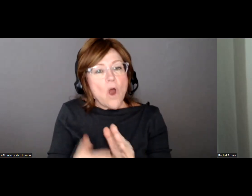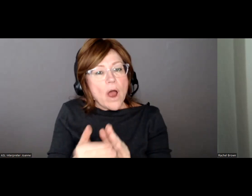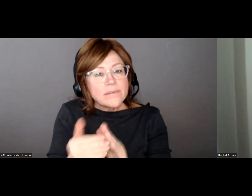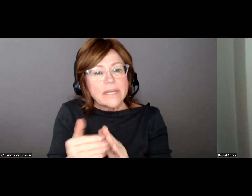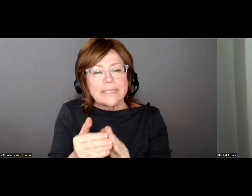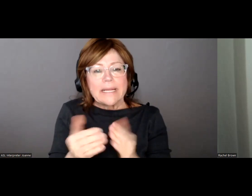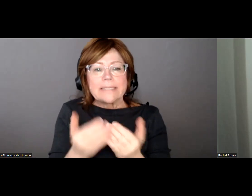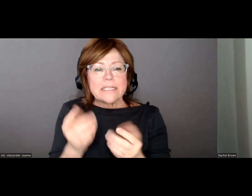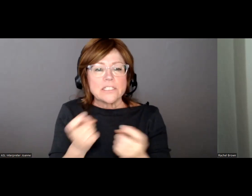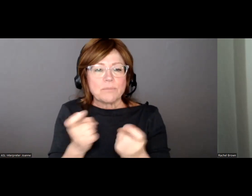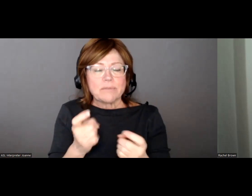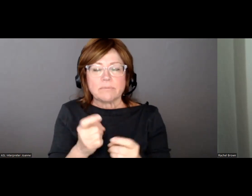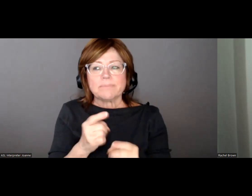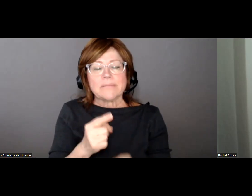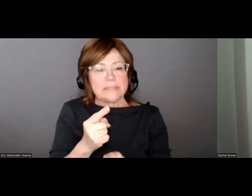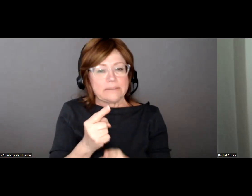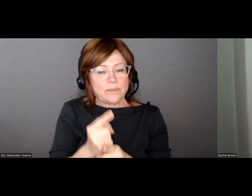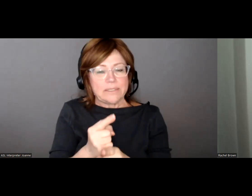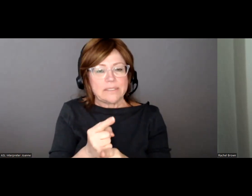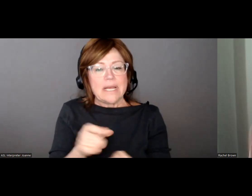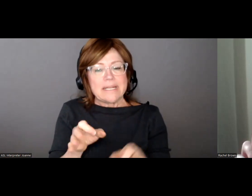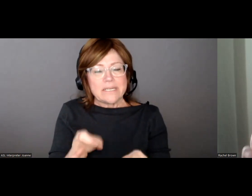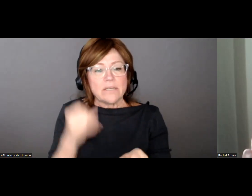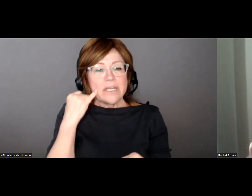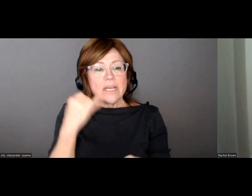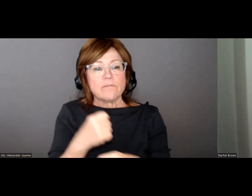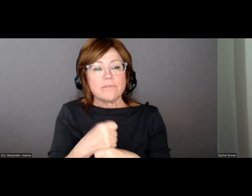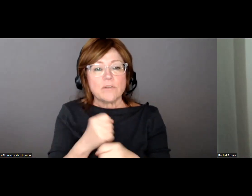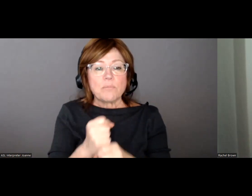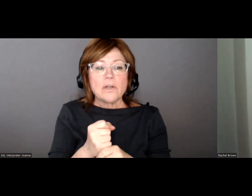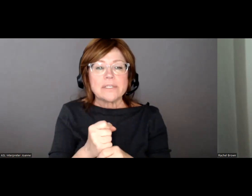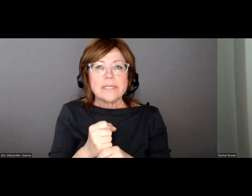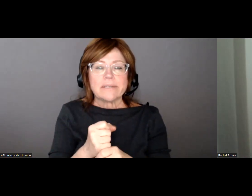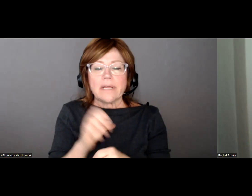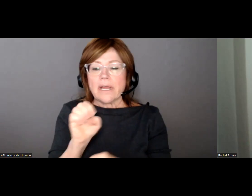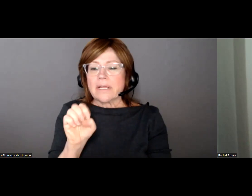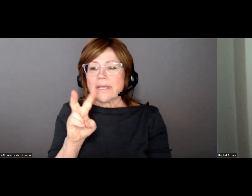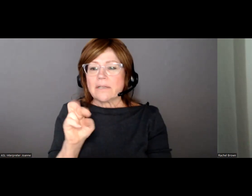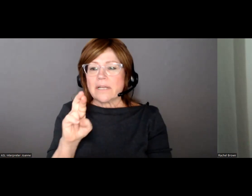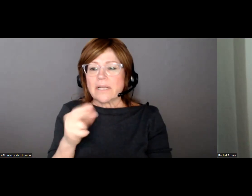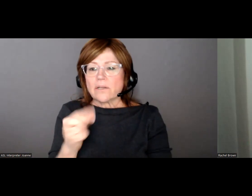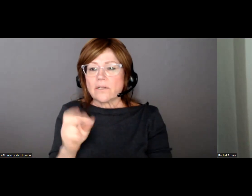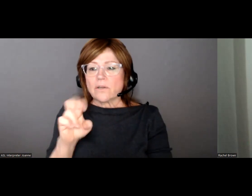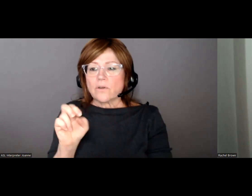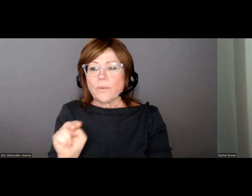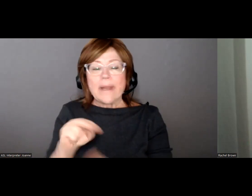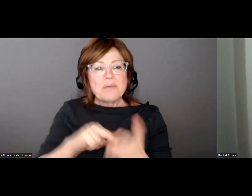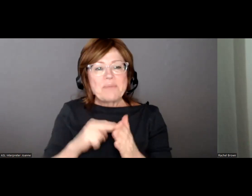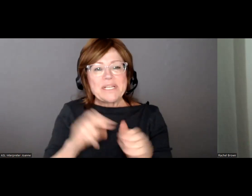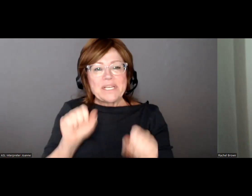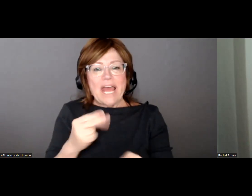we're making content, what we call making it evergreen. So something that you can reuse. So make